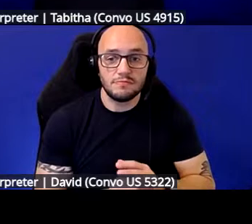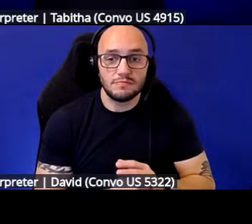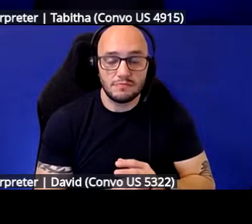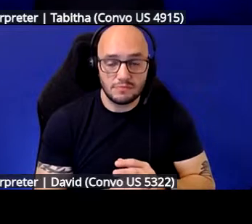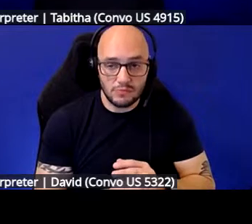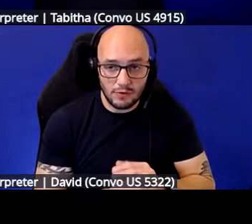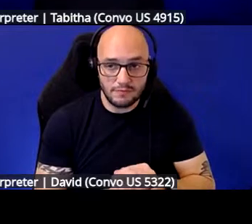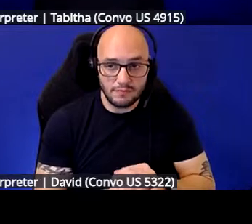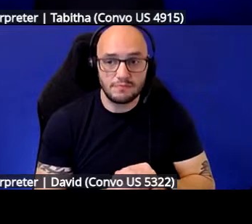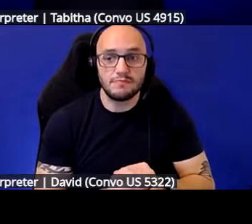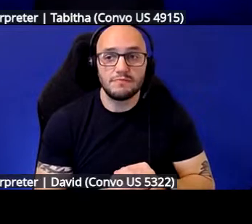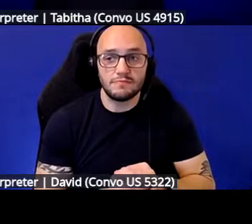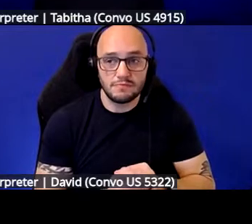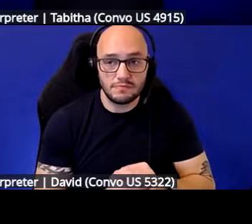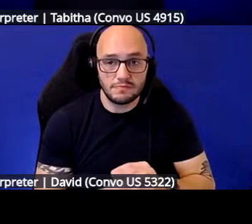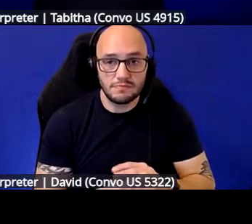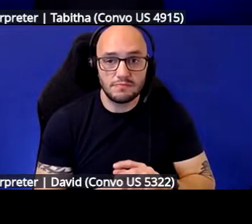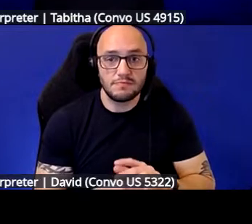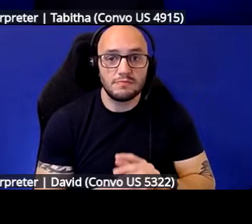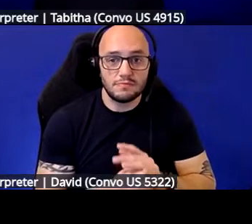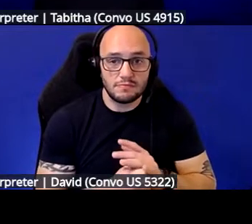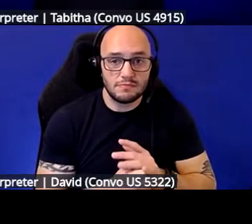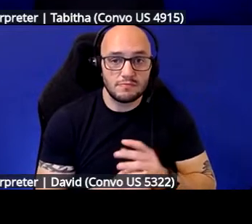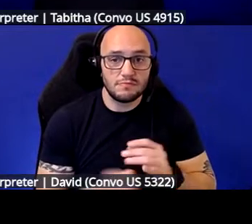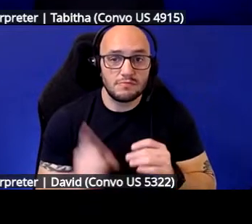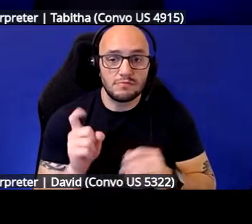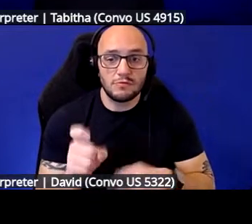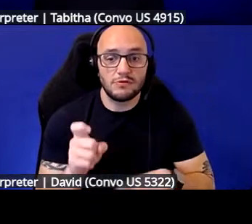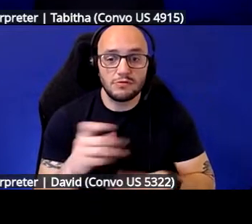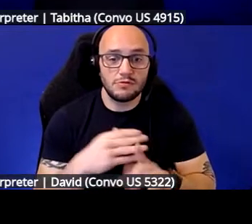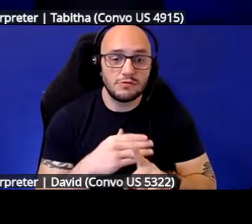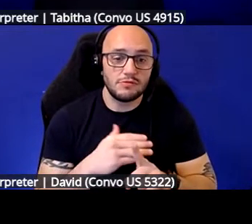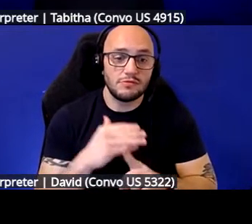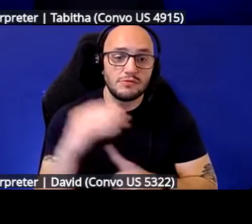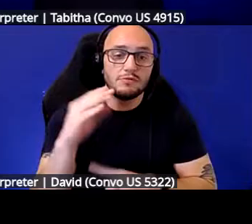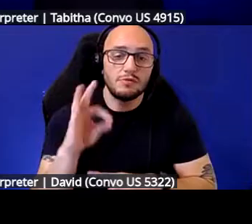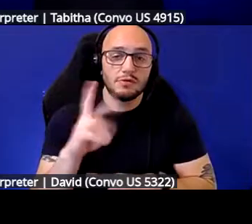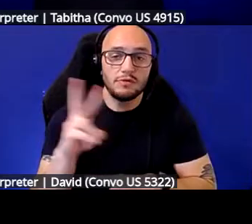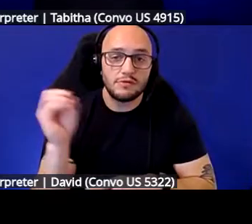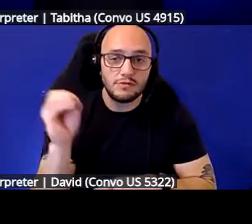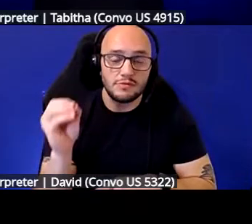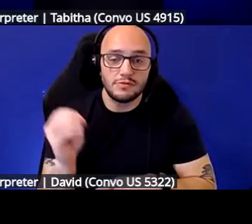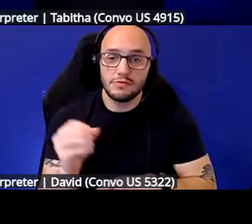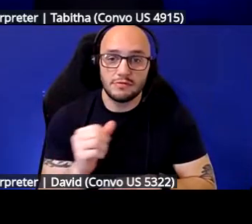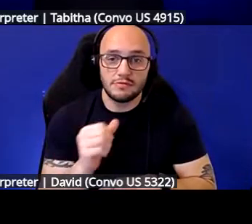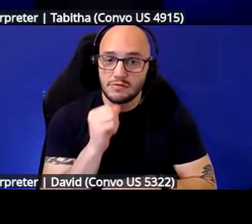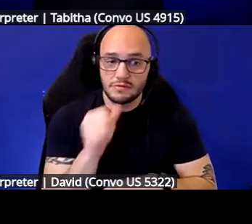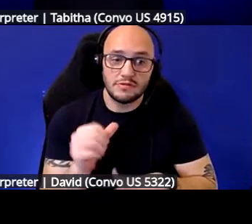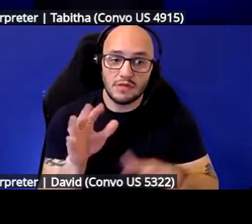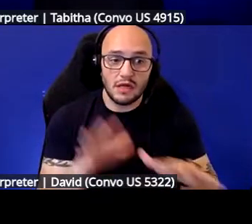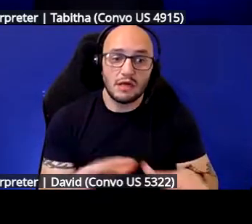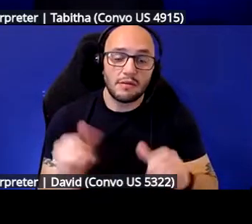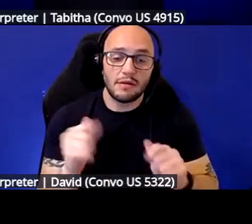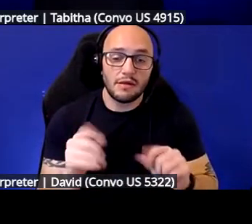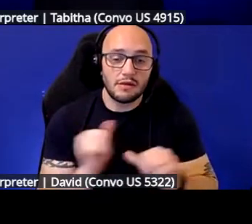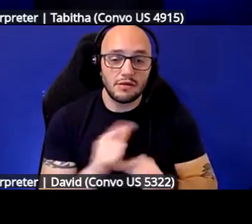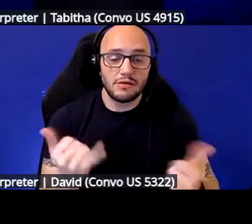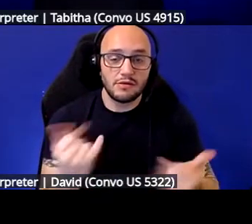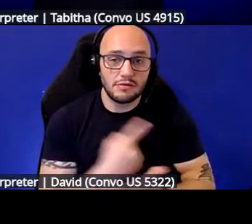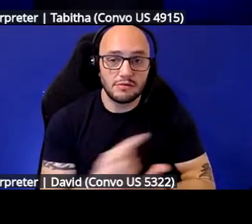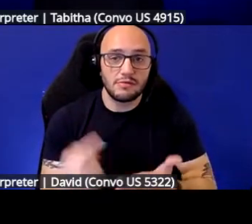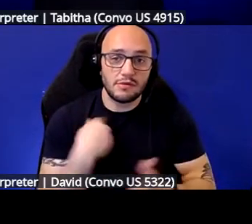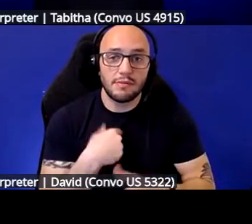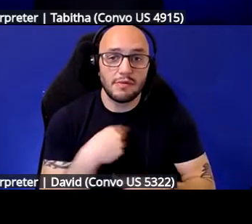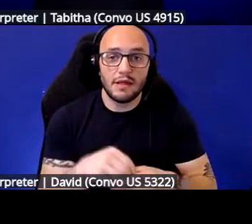Wow. Says it's supposed to make it up to 92 degrees out here. Like it has not let up out here all week. We've been in the 90s